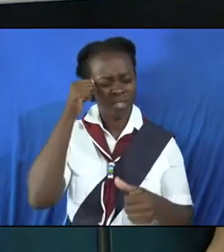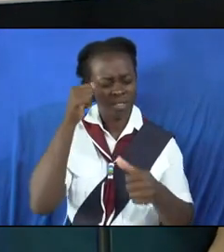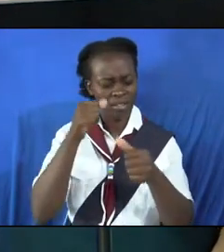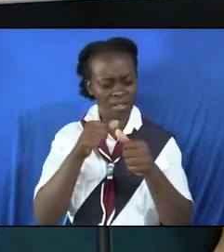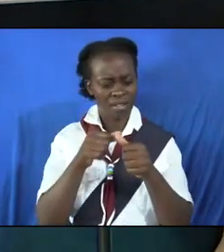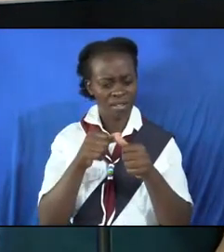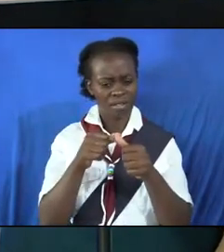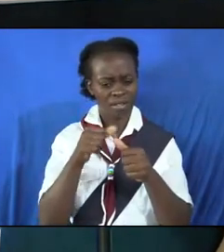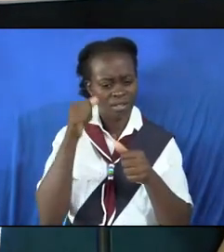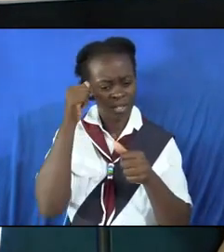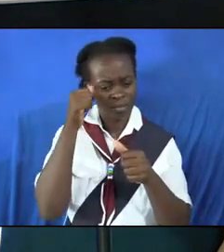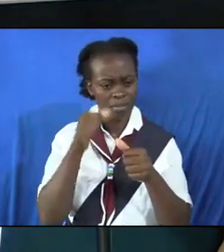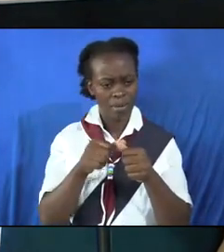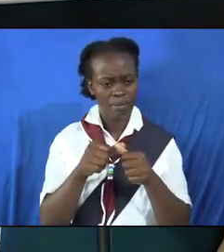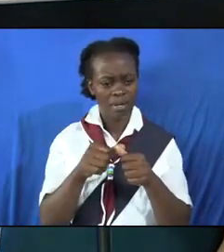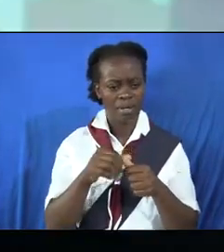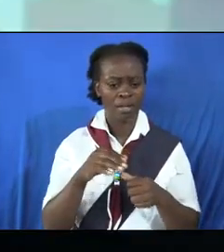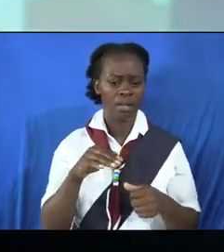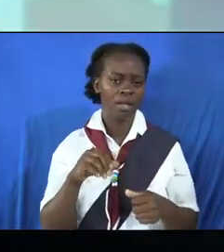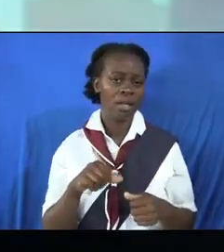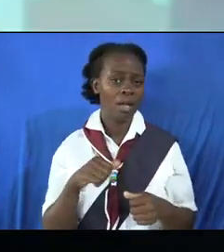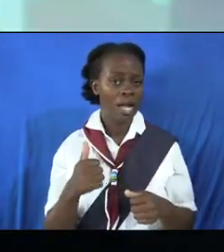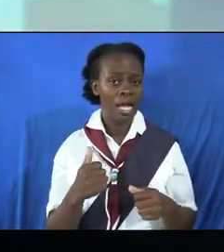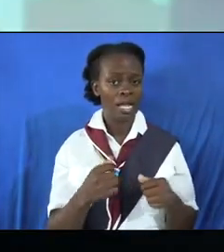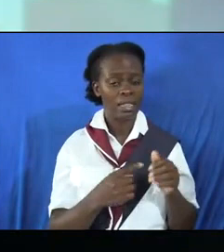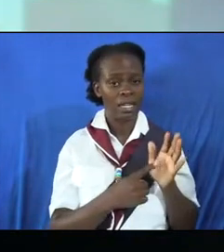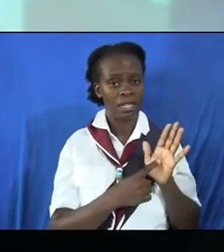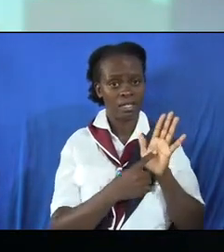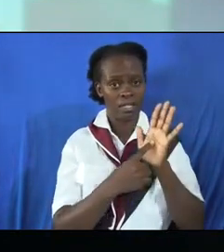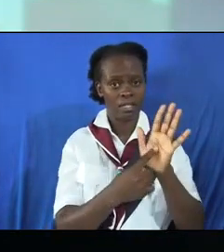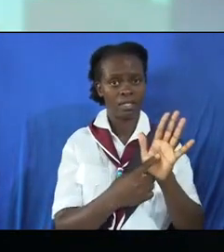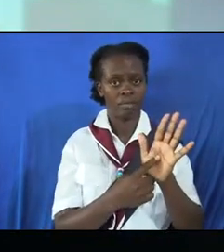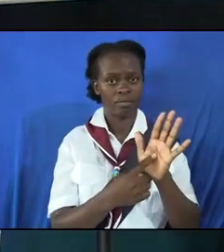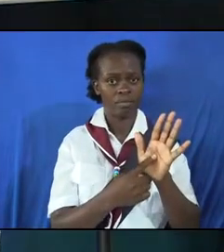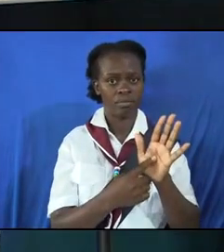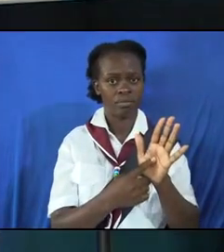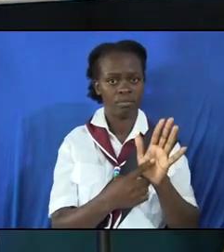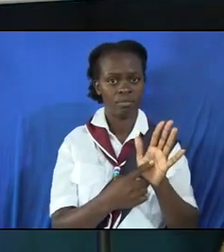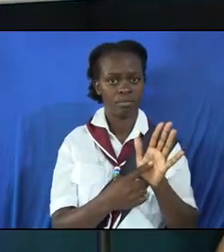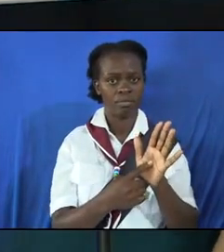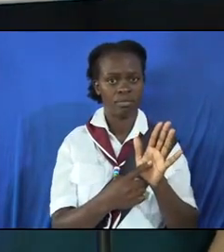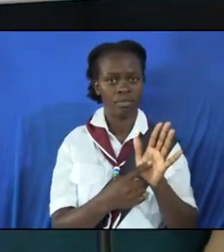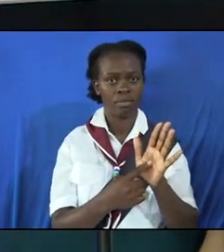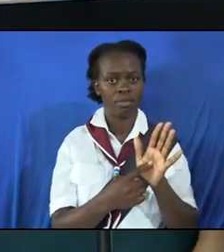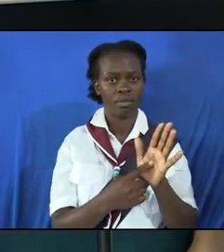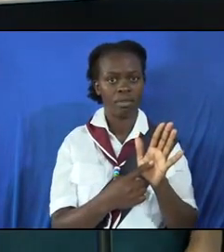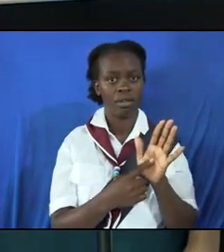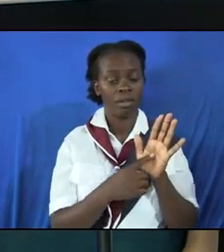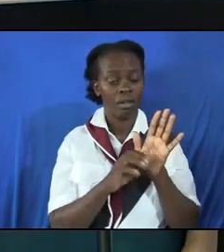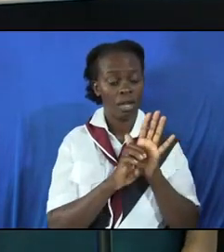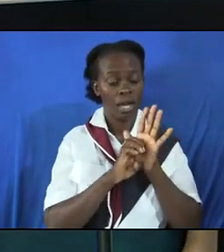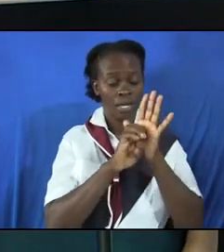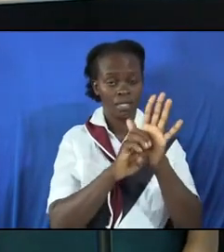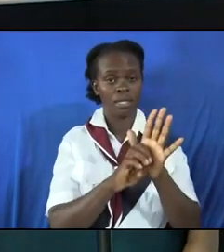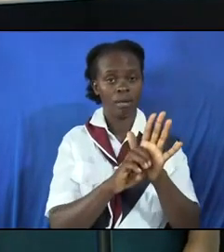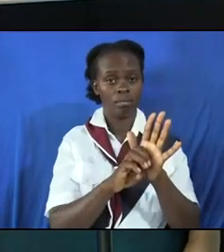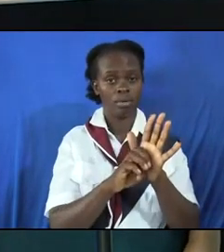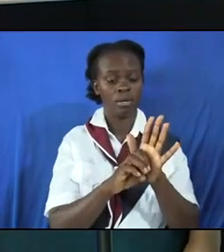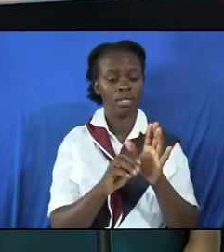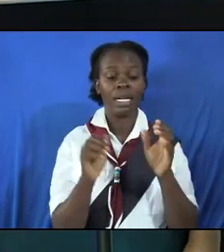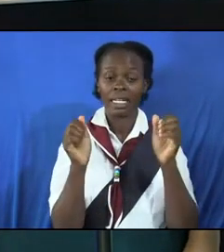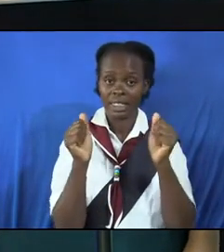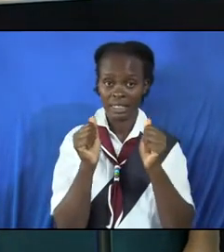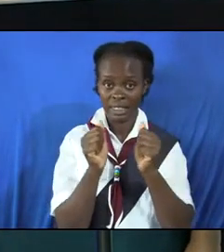lives. Have you ever heard about the Ten Commandments? Yes, I have. My parents and teachers in Sabbath school have taught